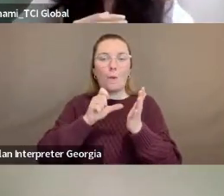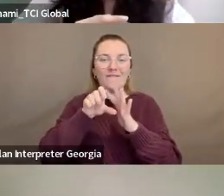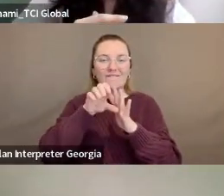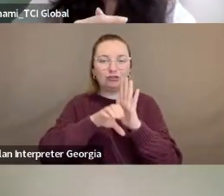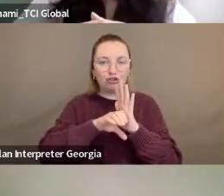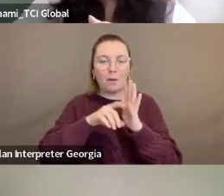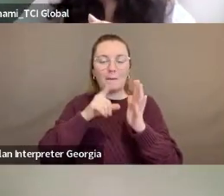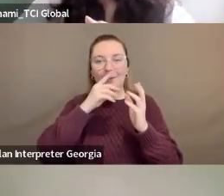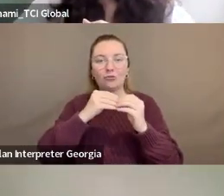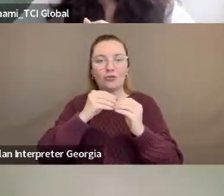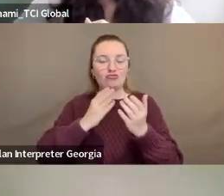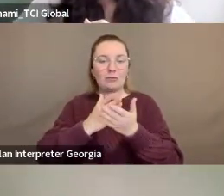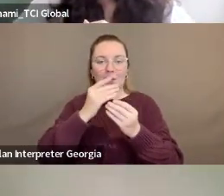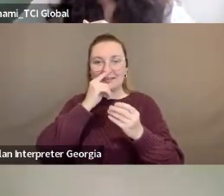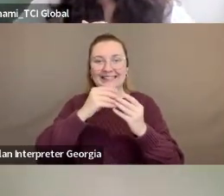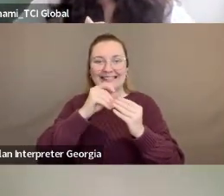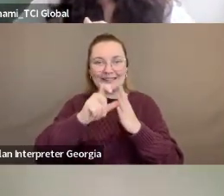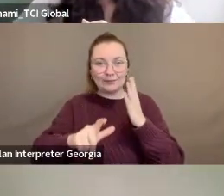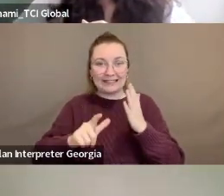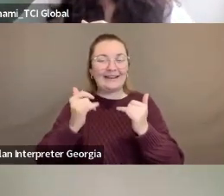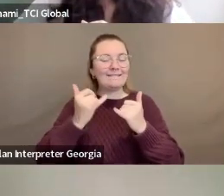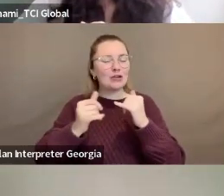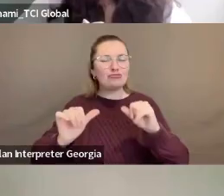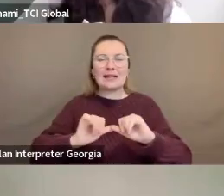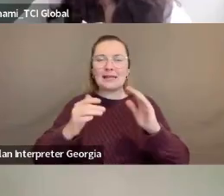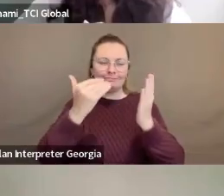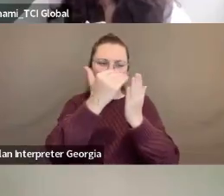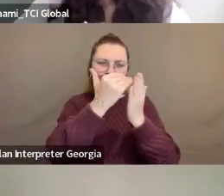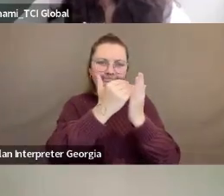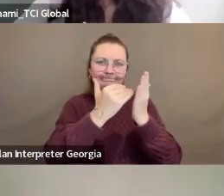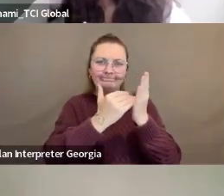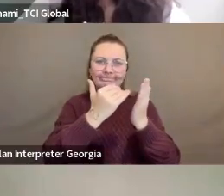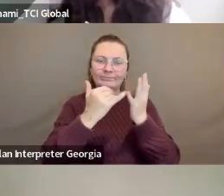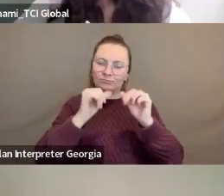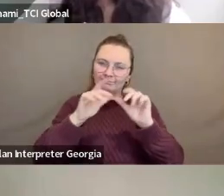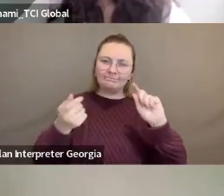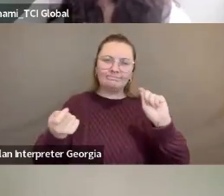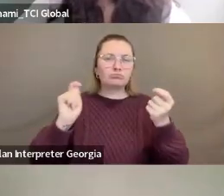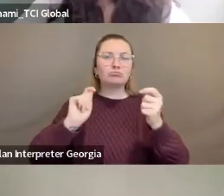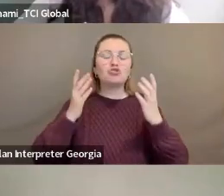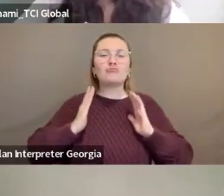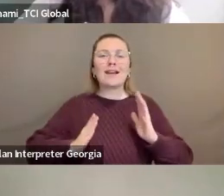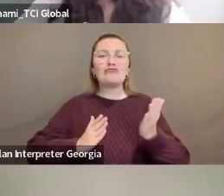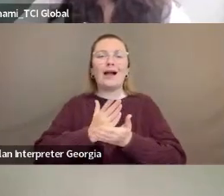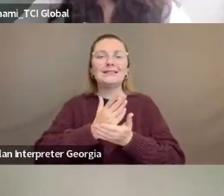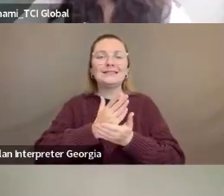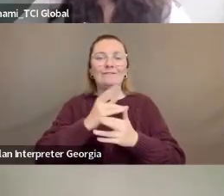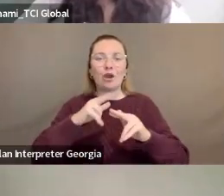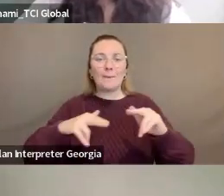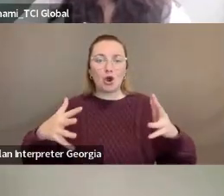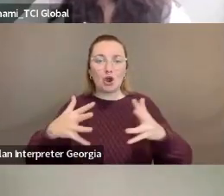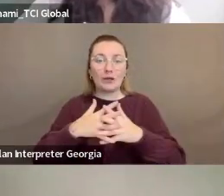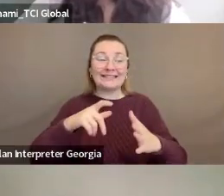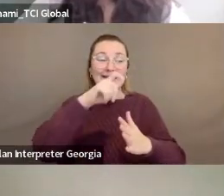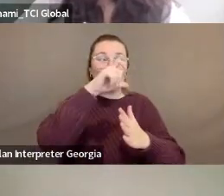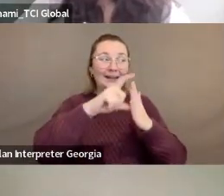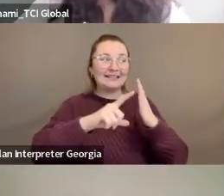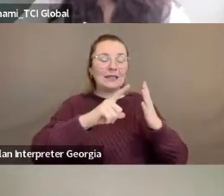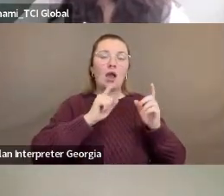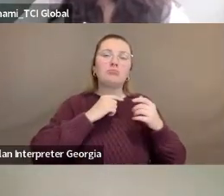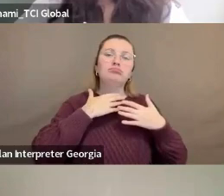Disabilities gave the world a clear and transformative human rights framework. It shifted disability away from